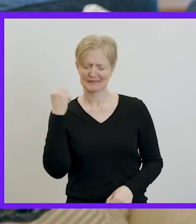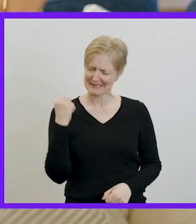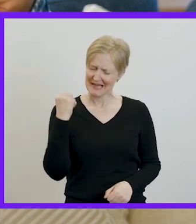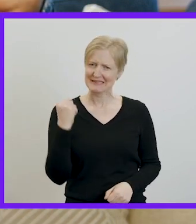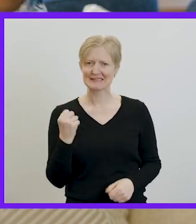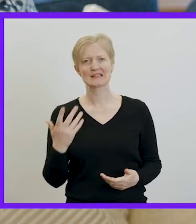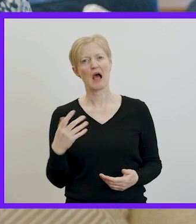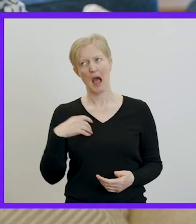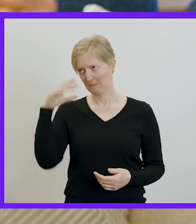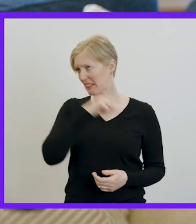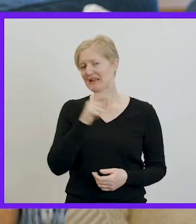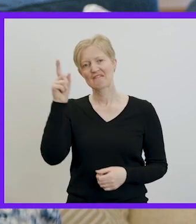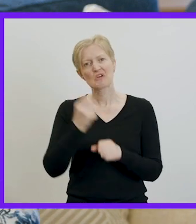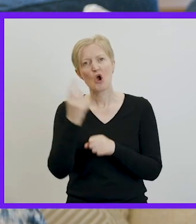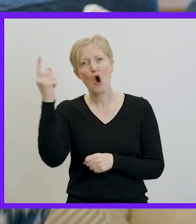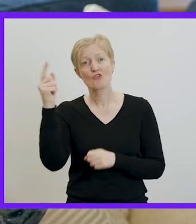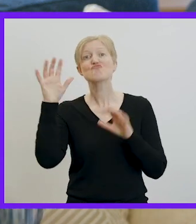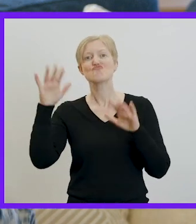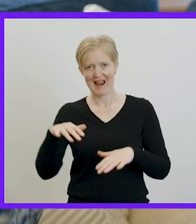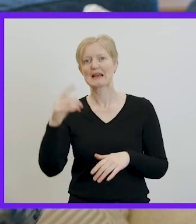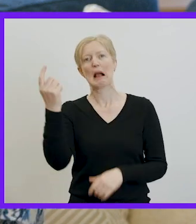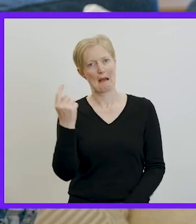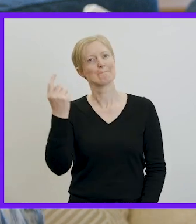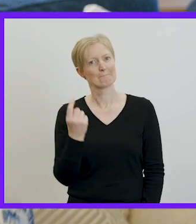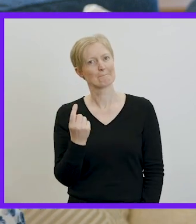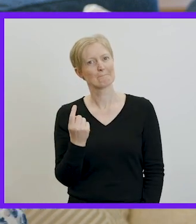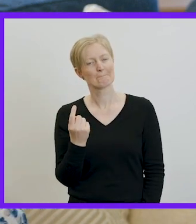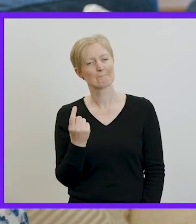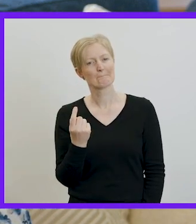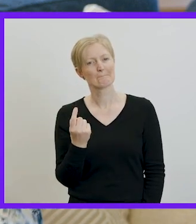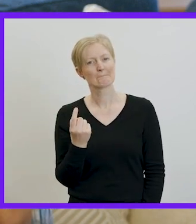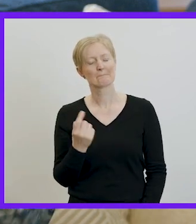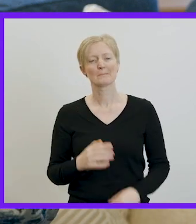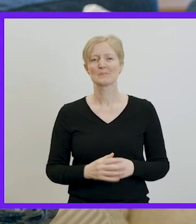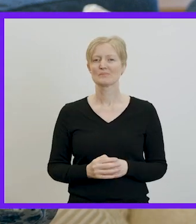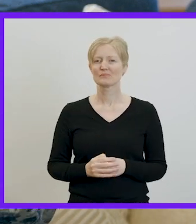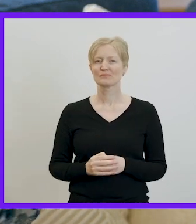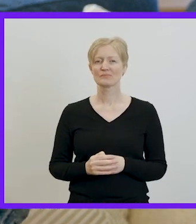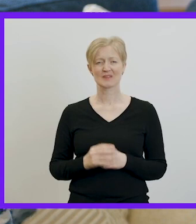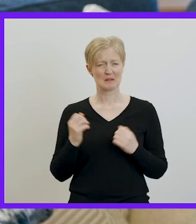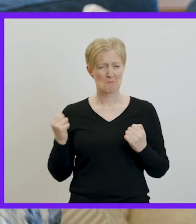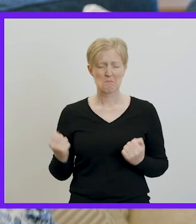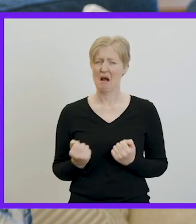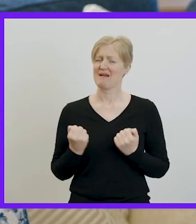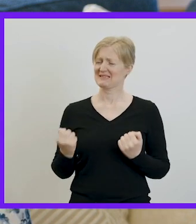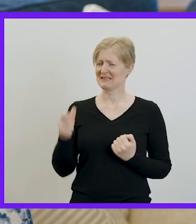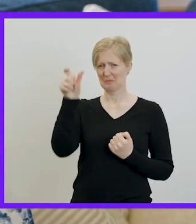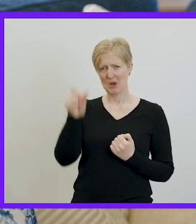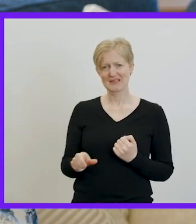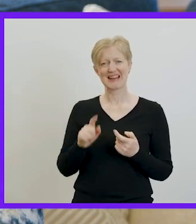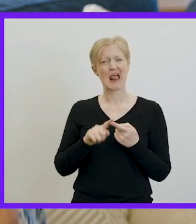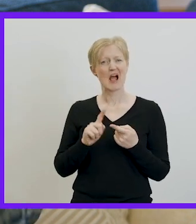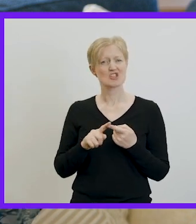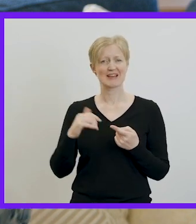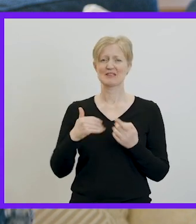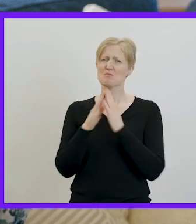thought, yoo-hoo, I believe in God, the rain is on the way. Friends, even the mighty Elijah